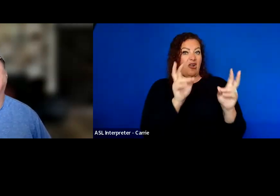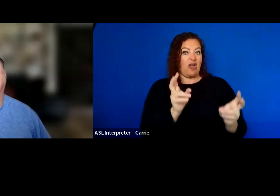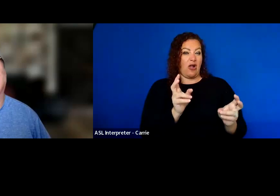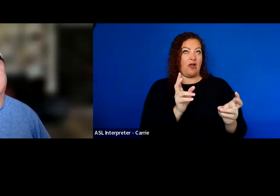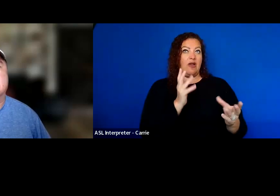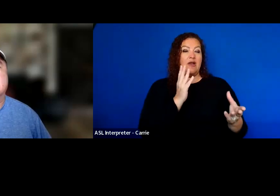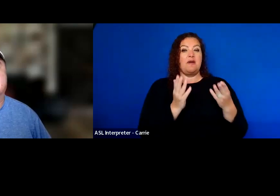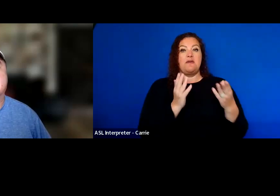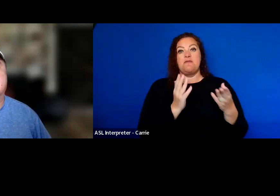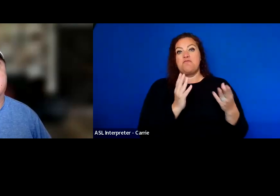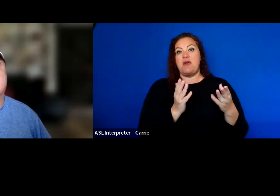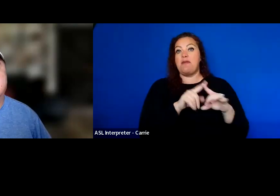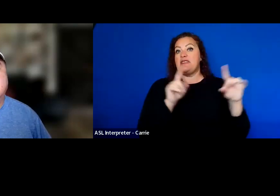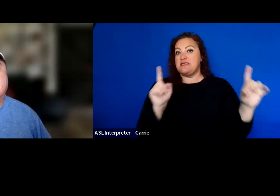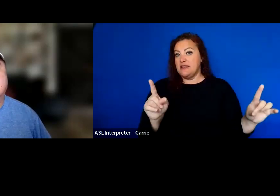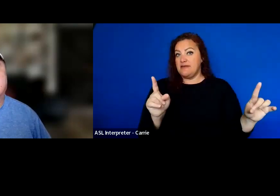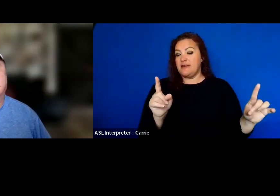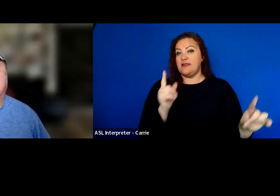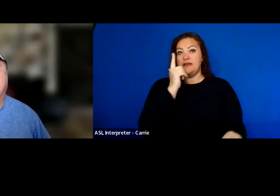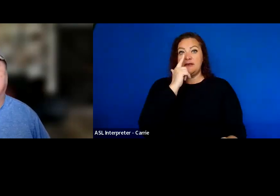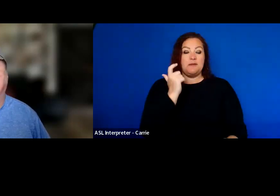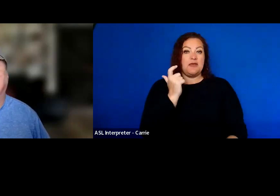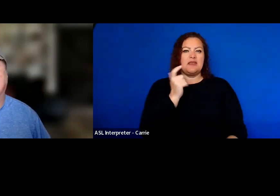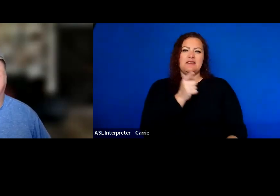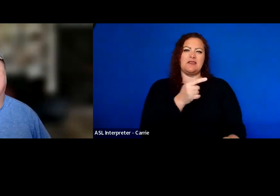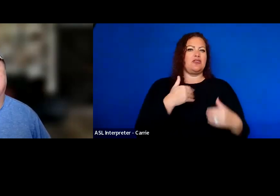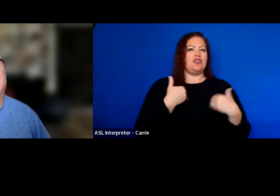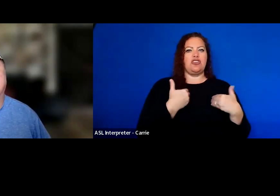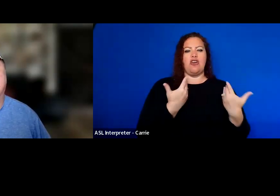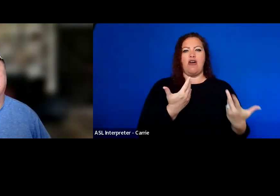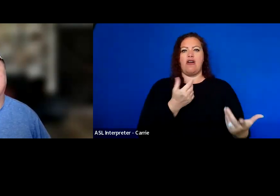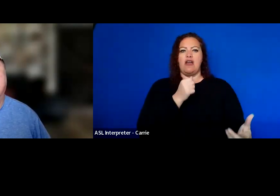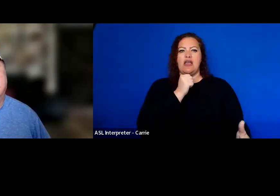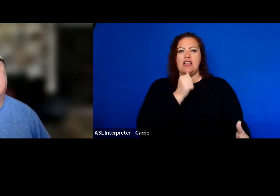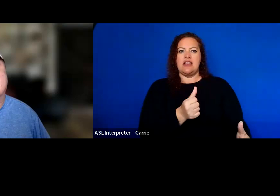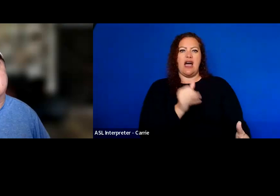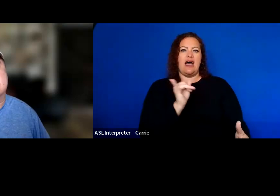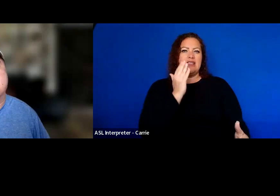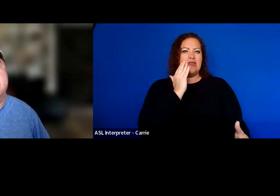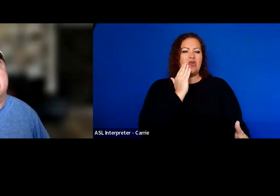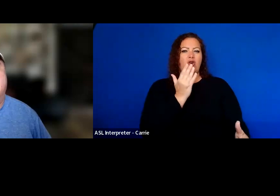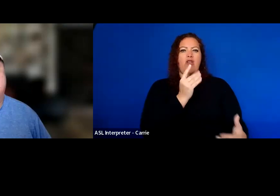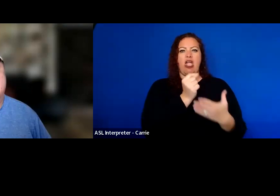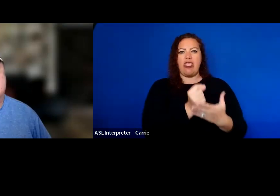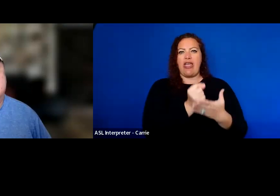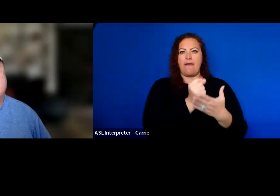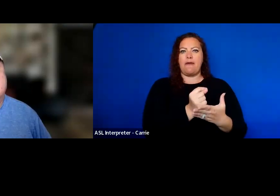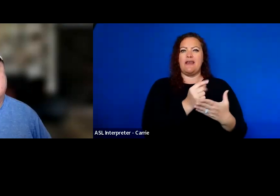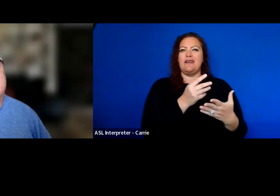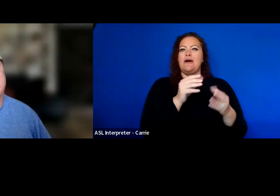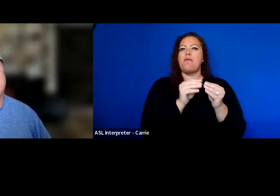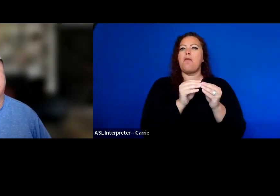be different because, you're young, you're not doing insight-oriented therapy. So it's more the